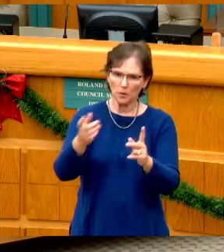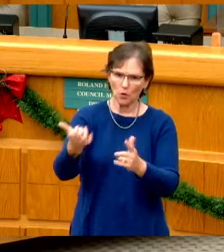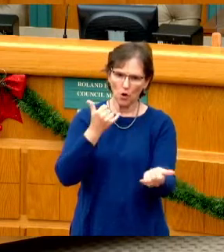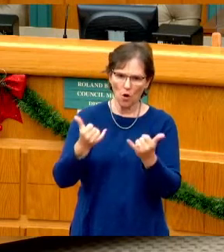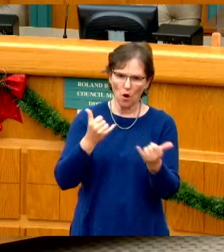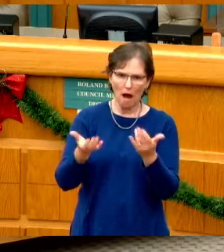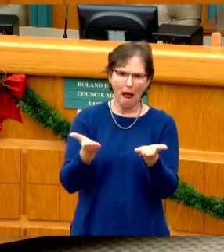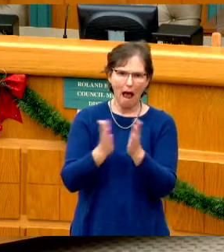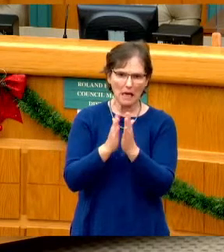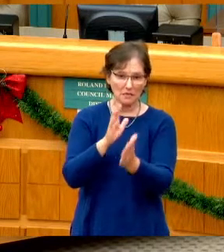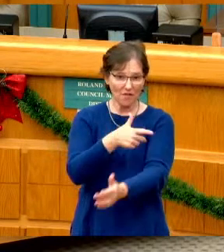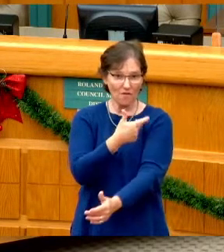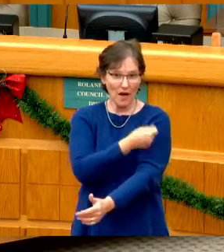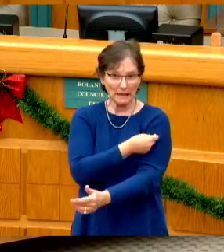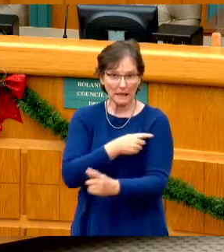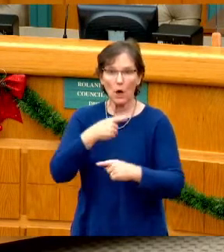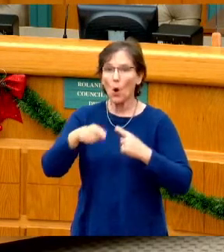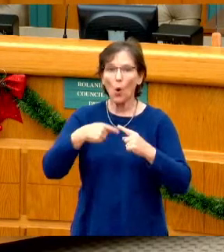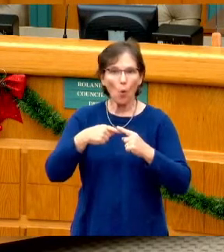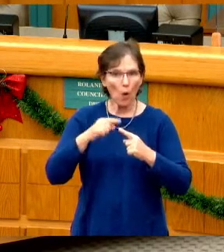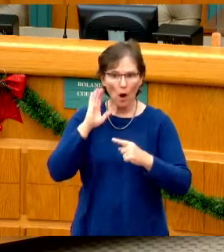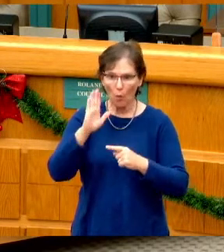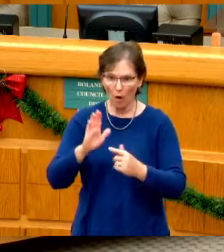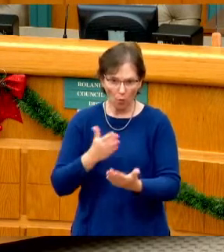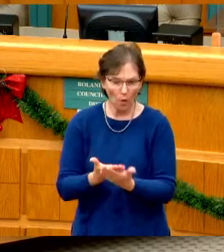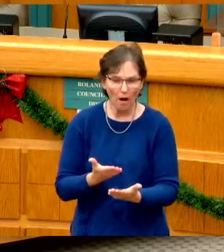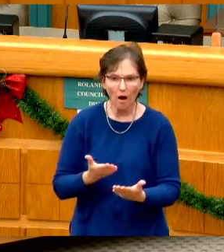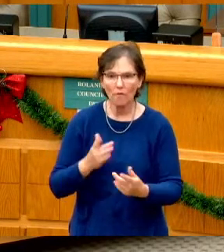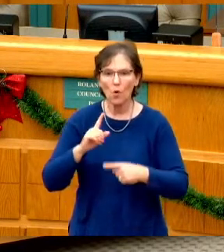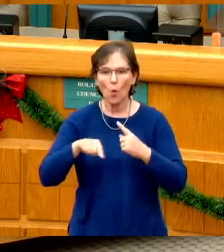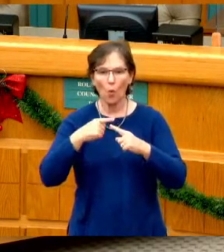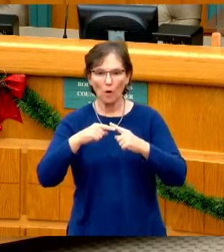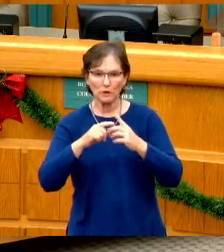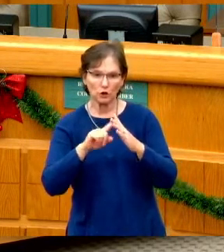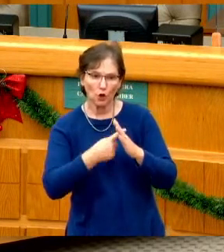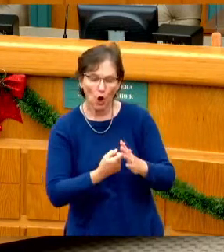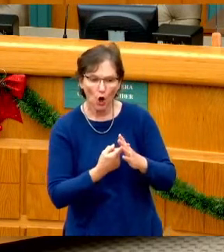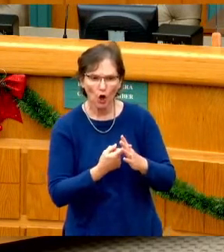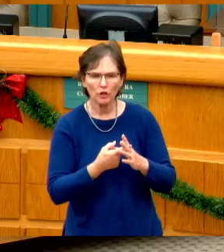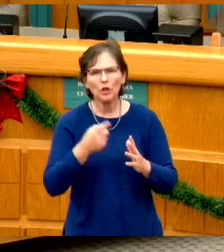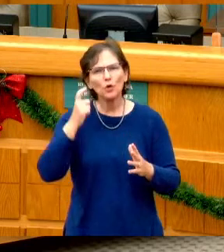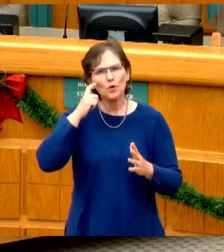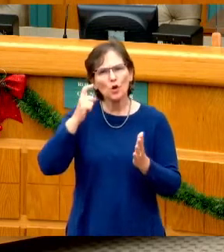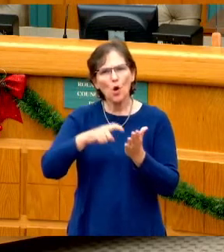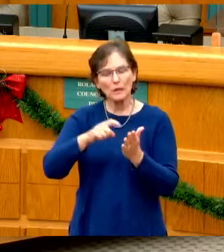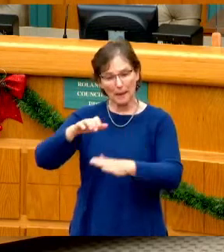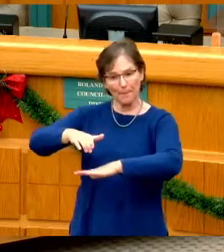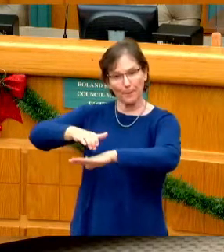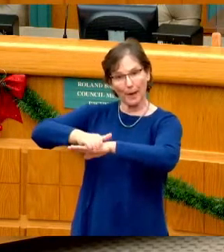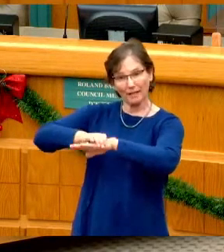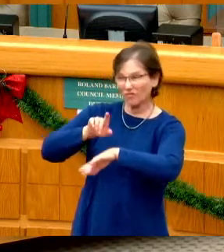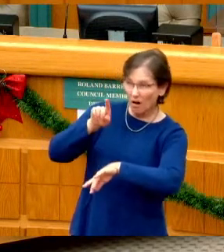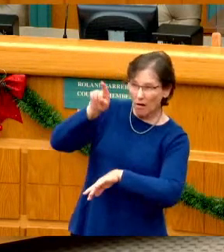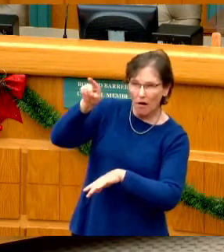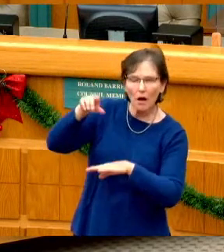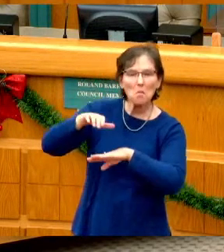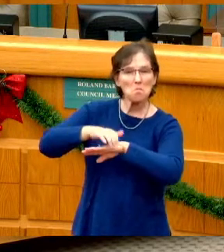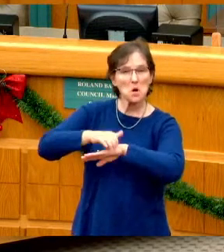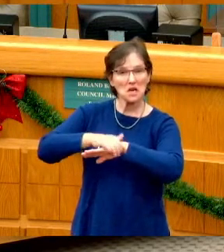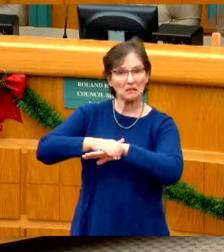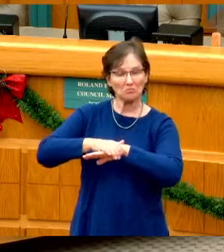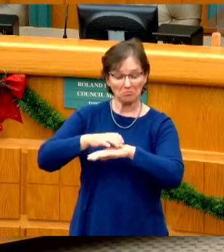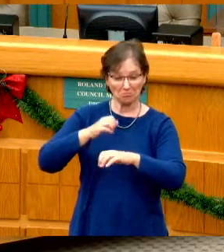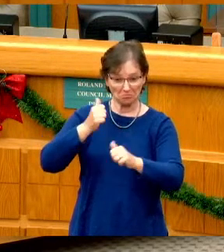that was approved for emergency use authorization in the UK, and we are confident that we will be receiving